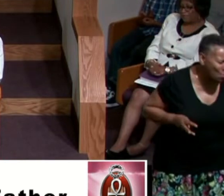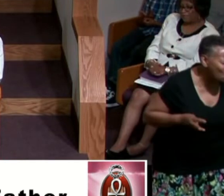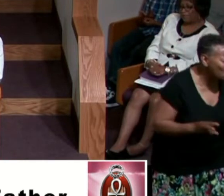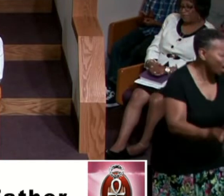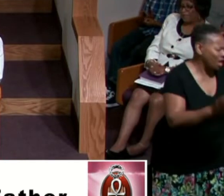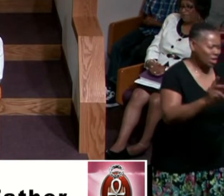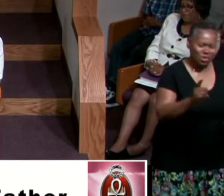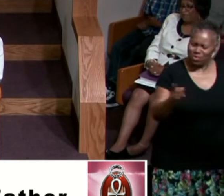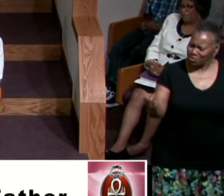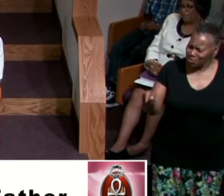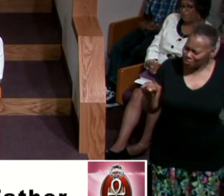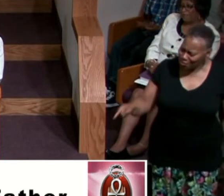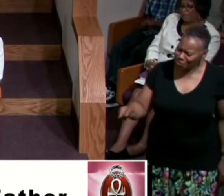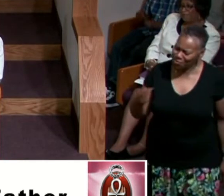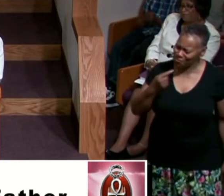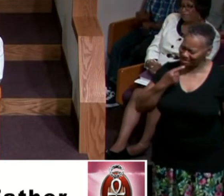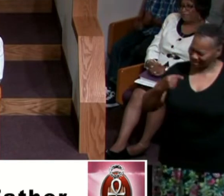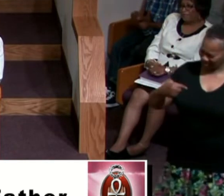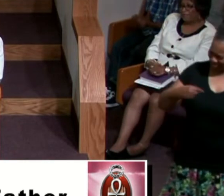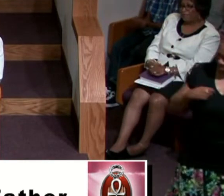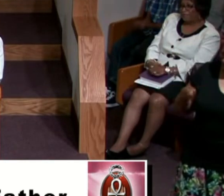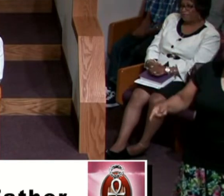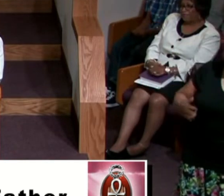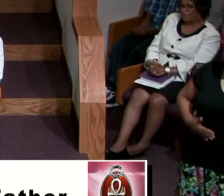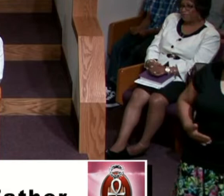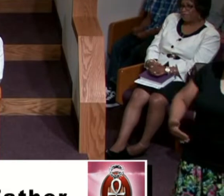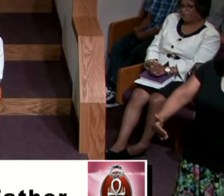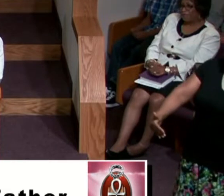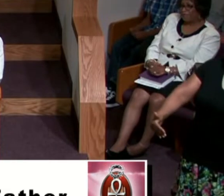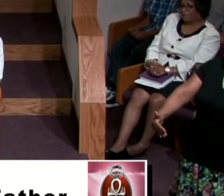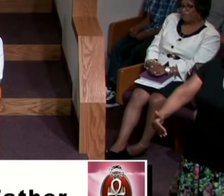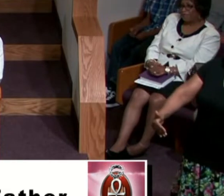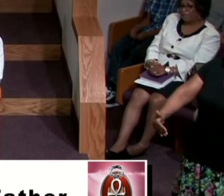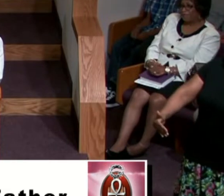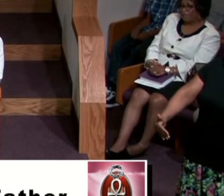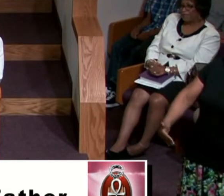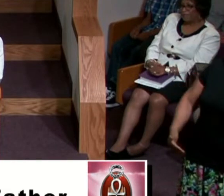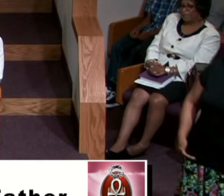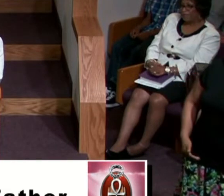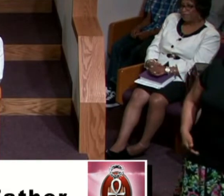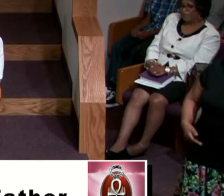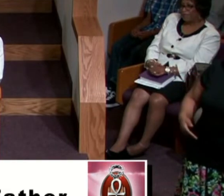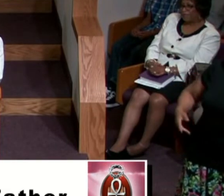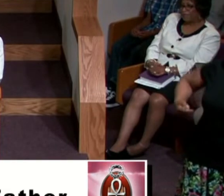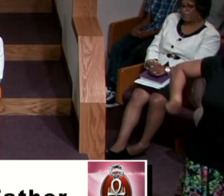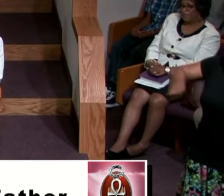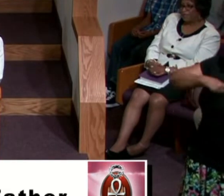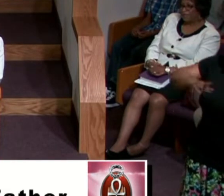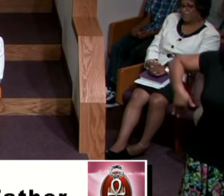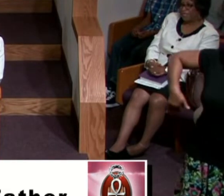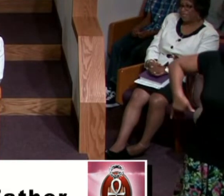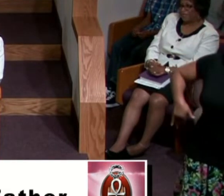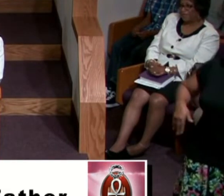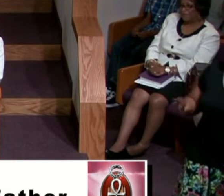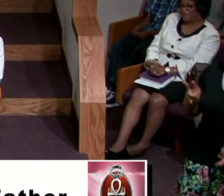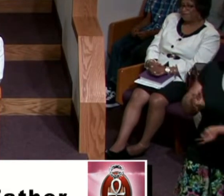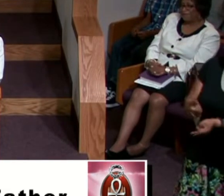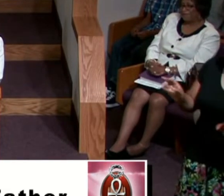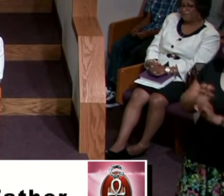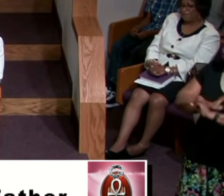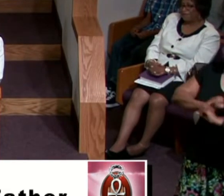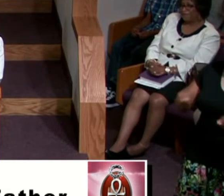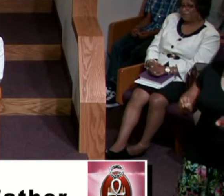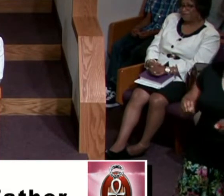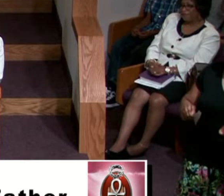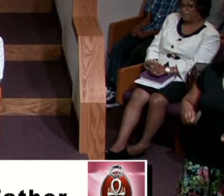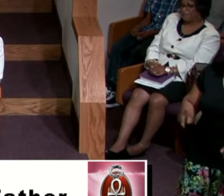you gonna tell me you pregnant and you and I ain't did nothing yet,